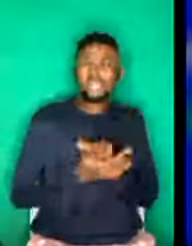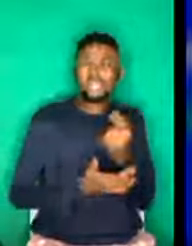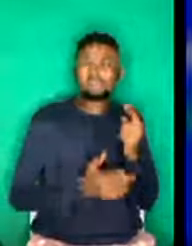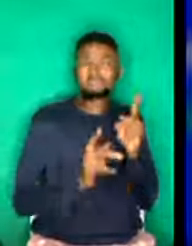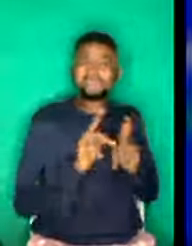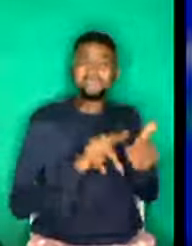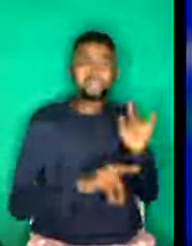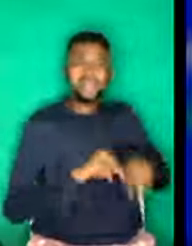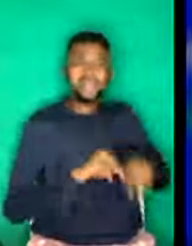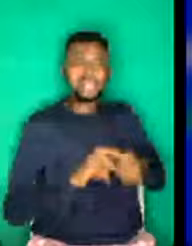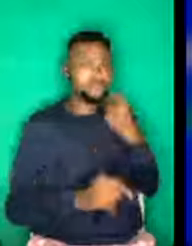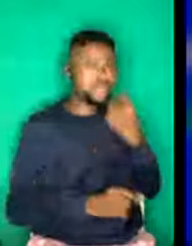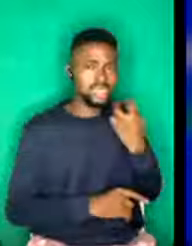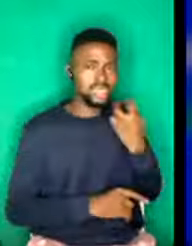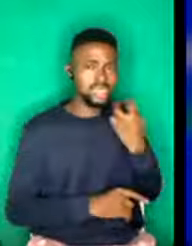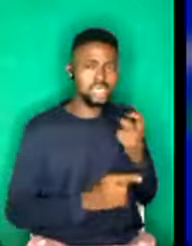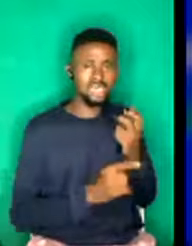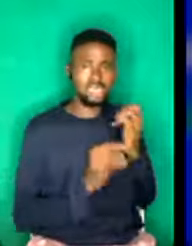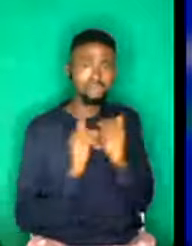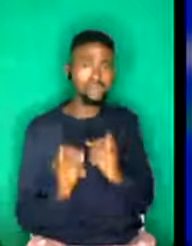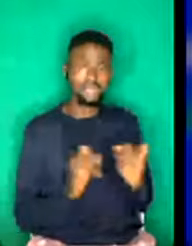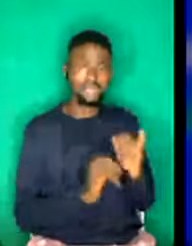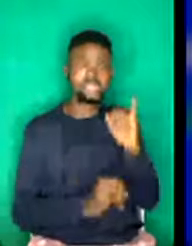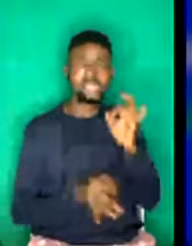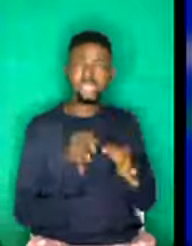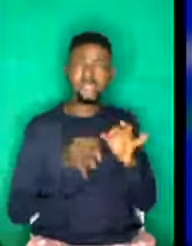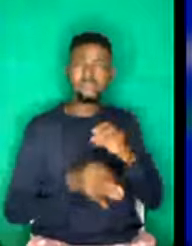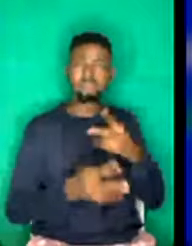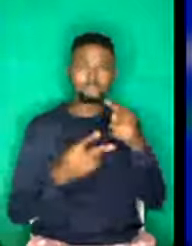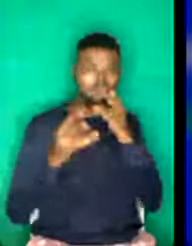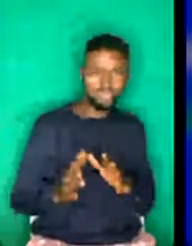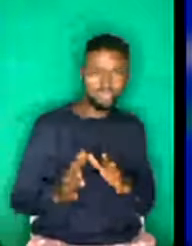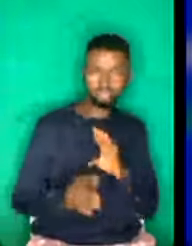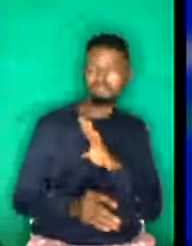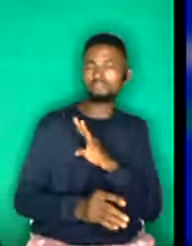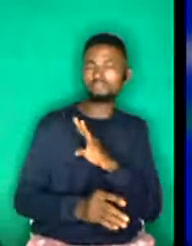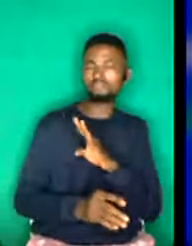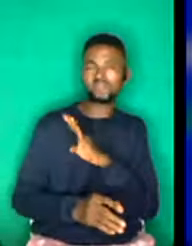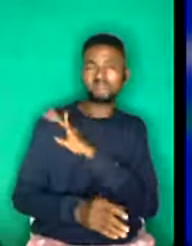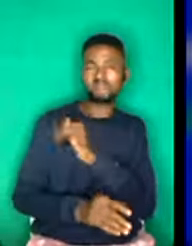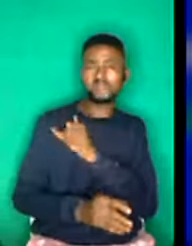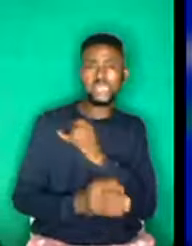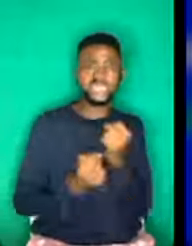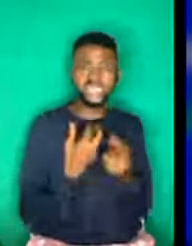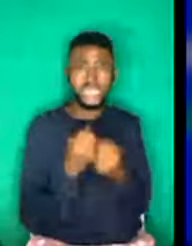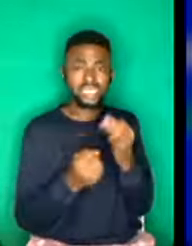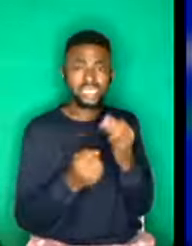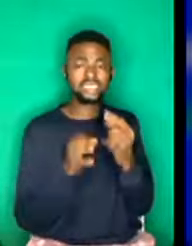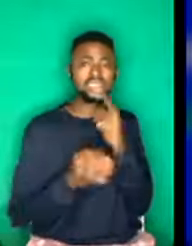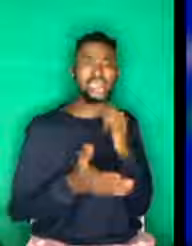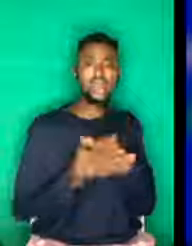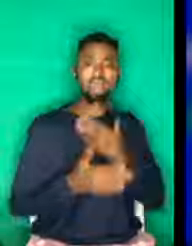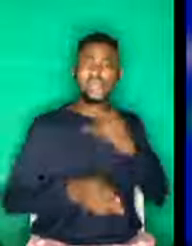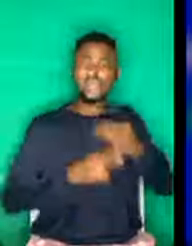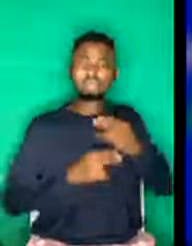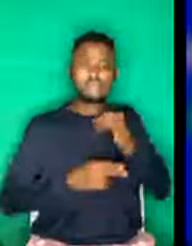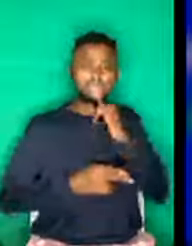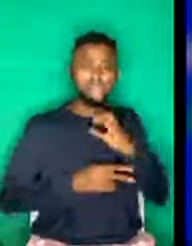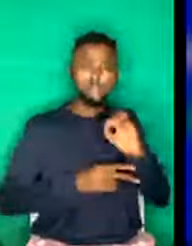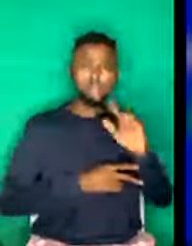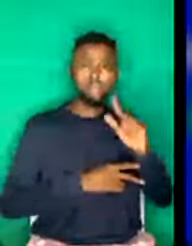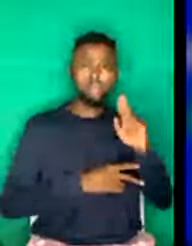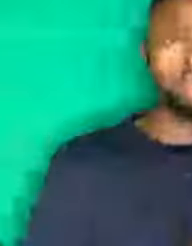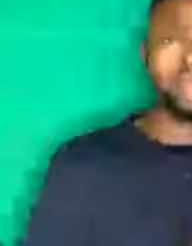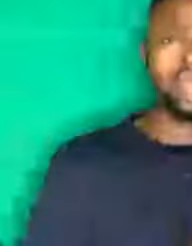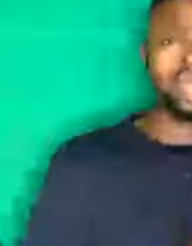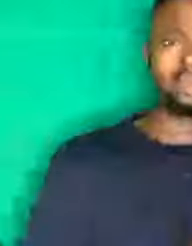if Mr. Observer is signing, if I am signing, my name is Oluwakemi, which is my sign name, and Mr.